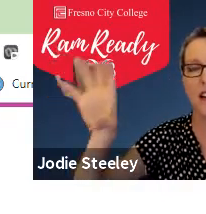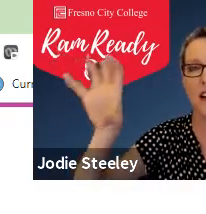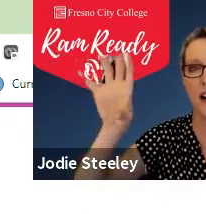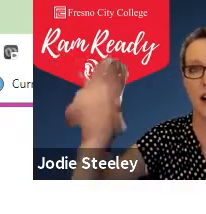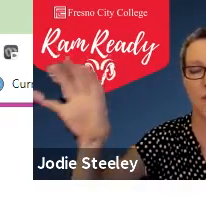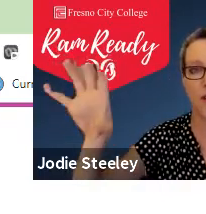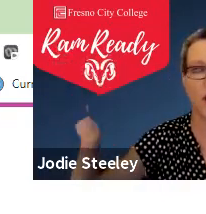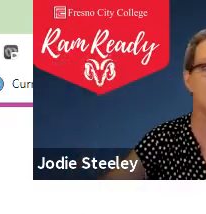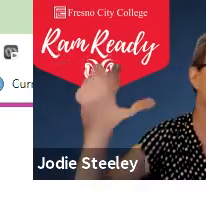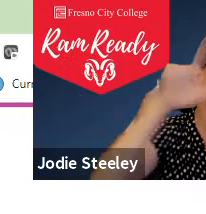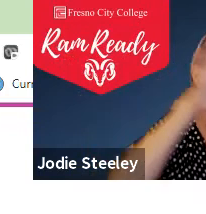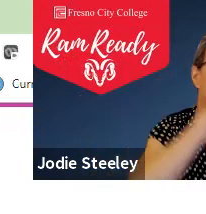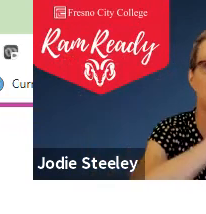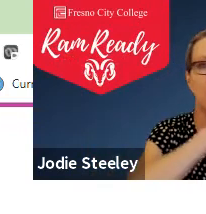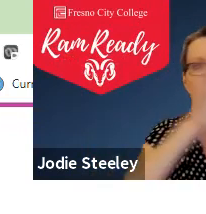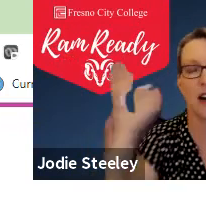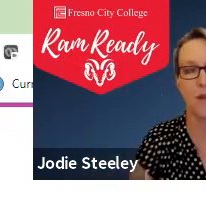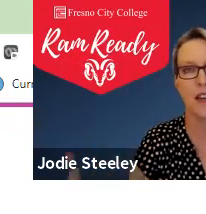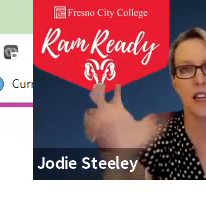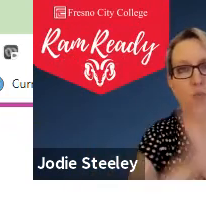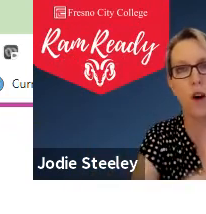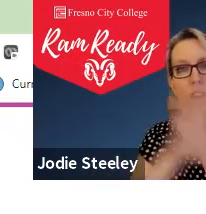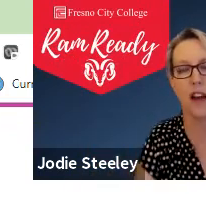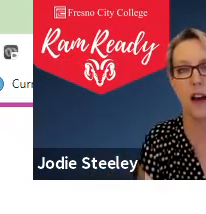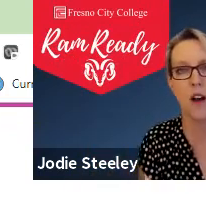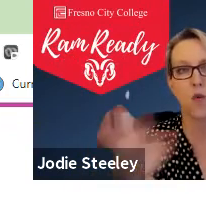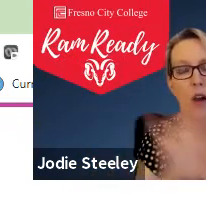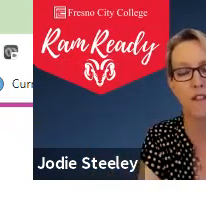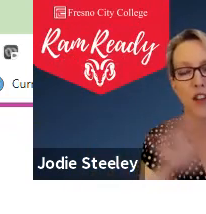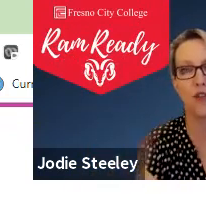faculty hub over here and the student hub, and each one